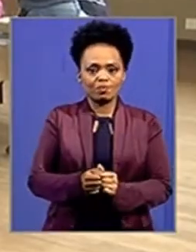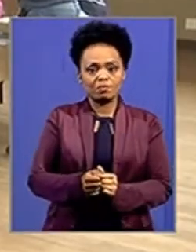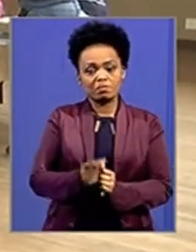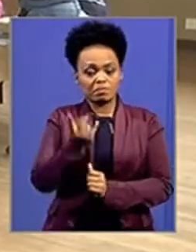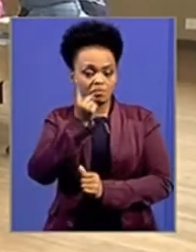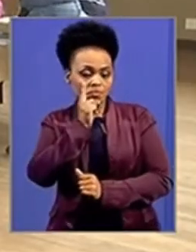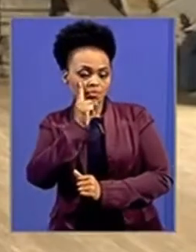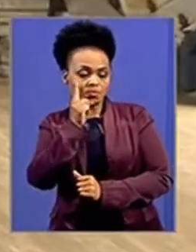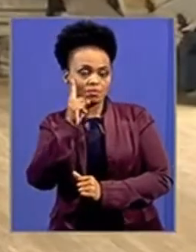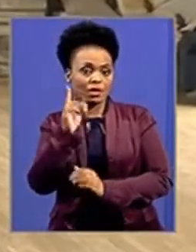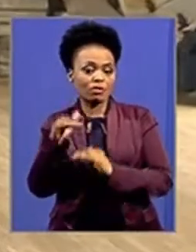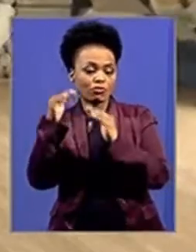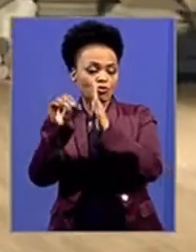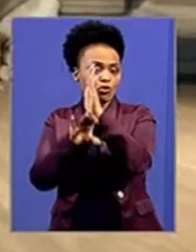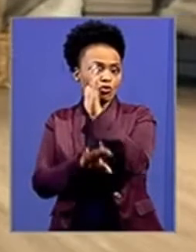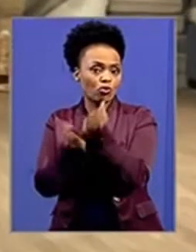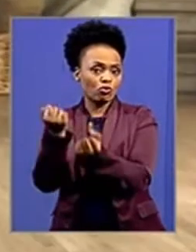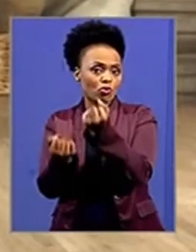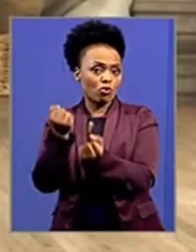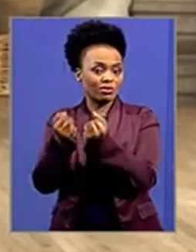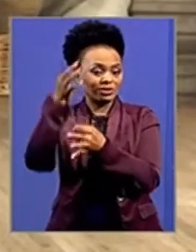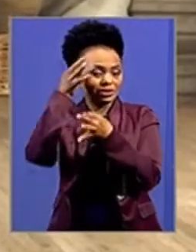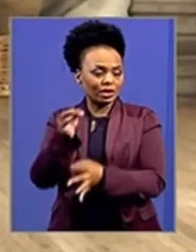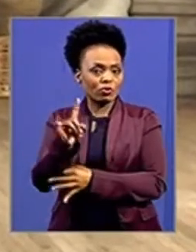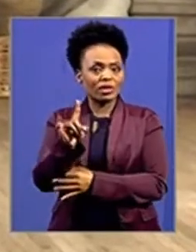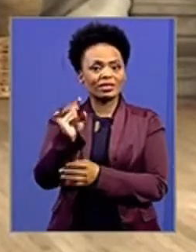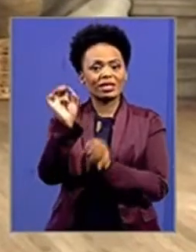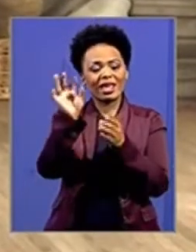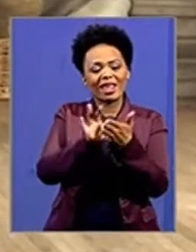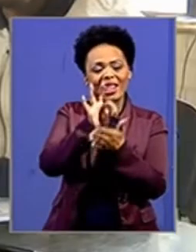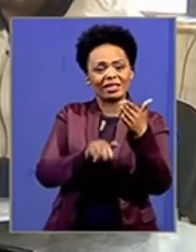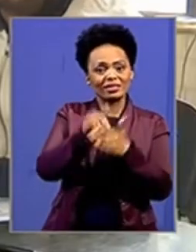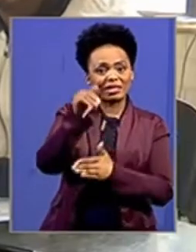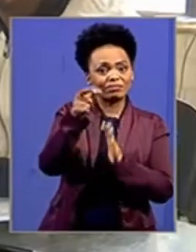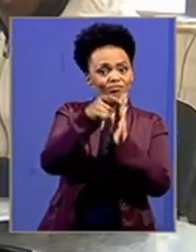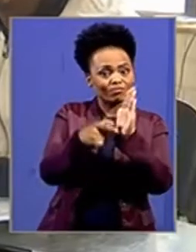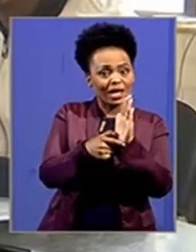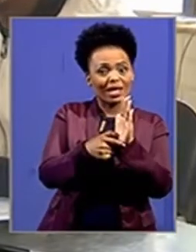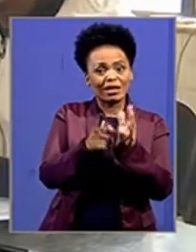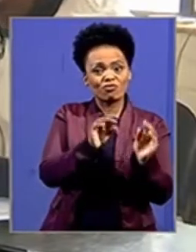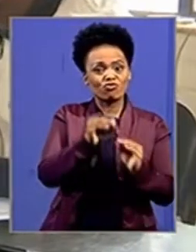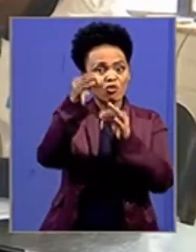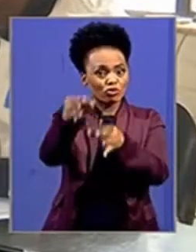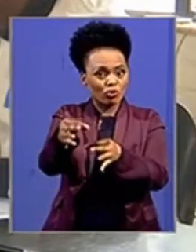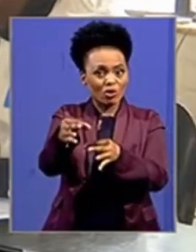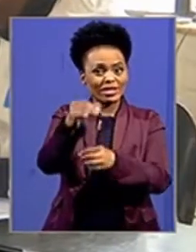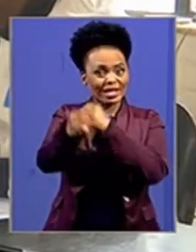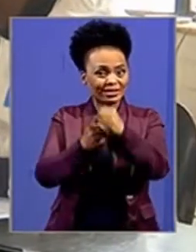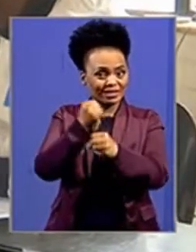lebile tshwetso ya kgotlatshekelo tebang le ditlhopho tse di latelang ka diphalane le gore a tota di tla sutisetswa mo ngwageng o latelang.